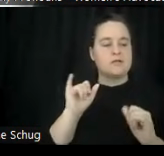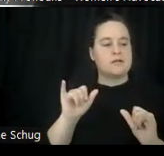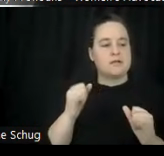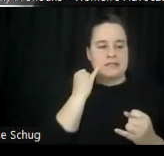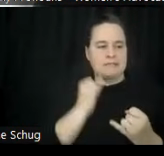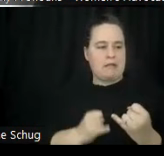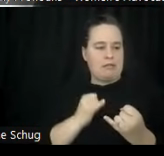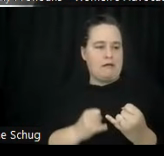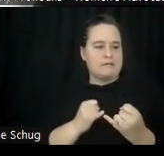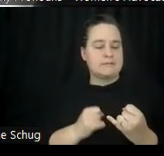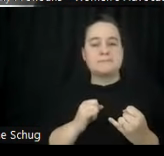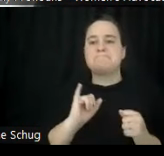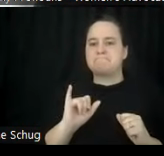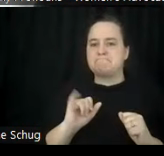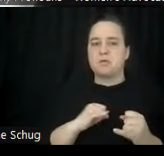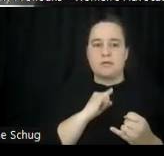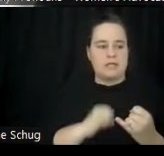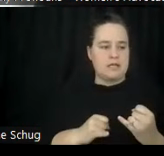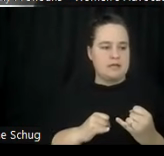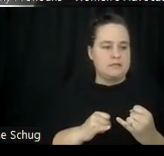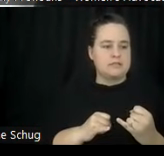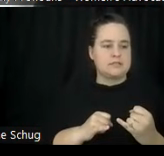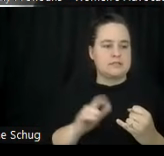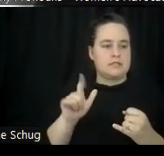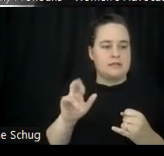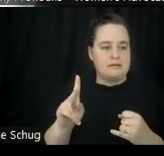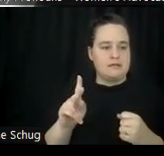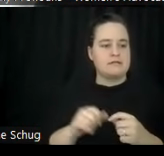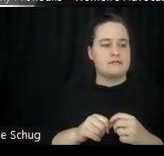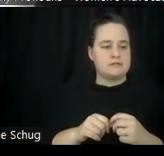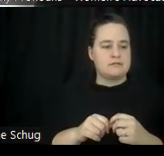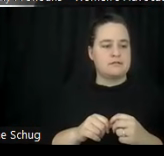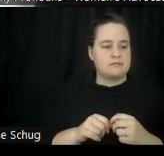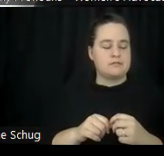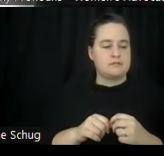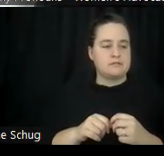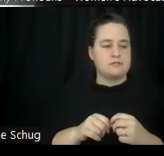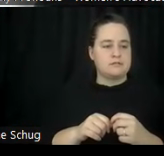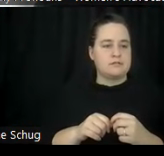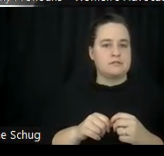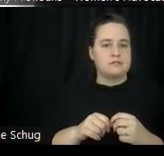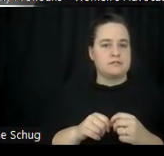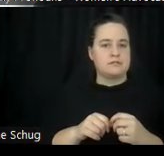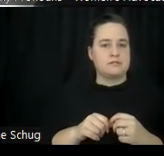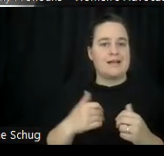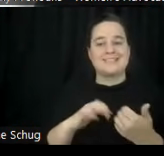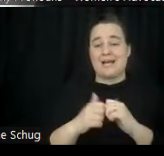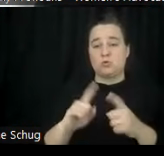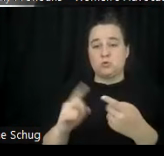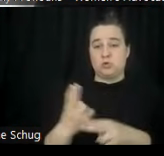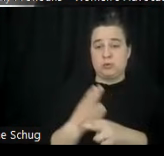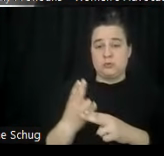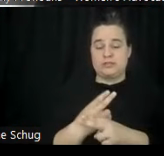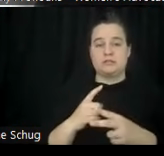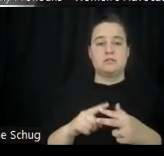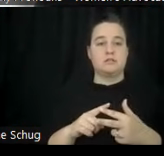last one. So the very last link has how to use them. And then it also